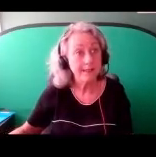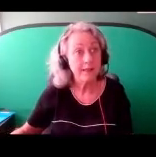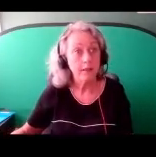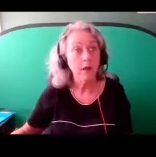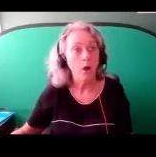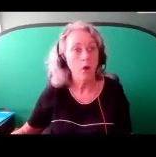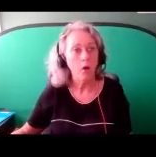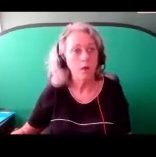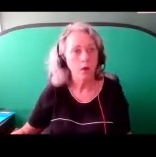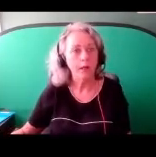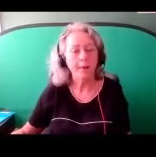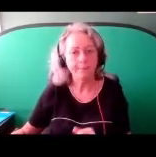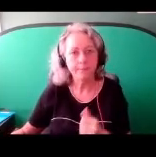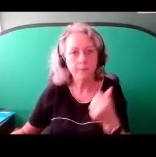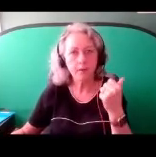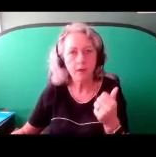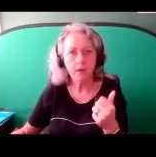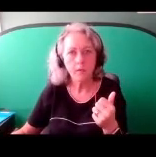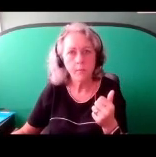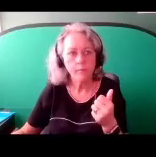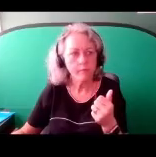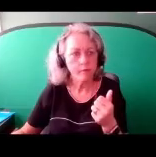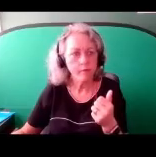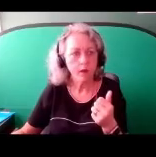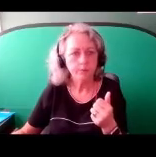will be inverted.